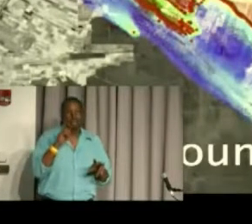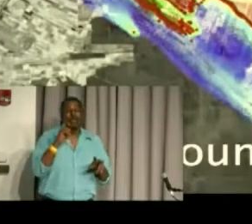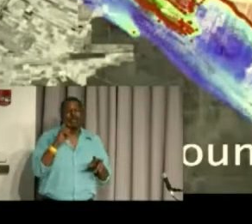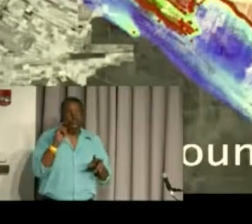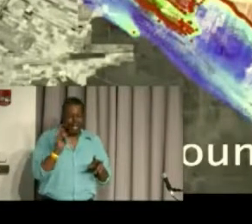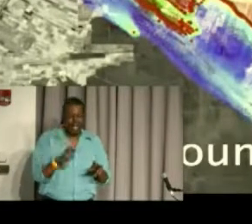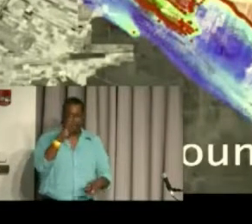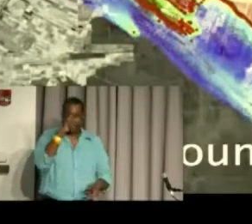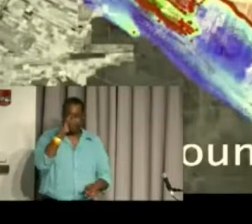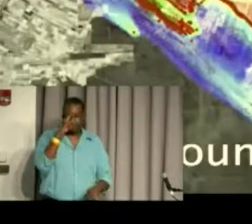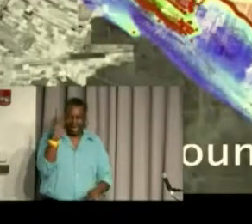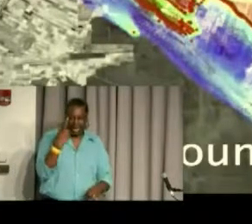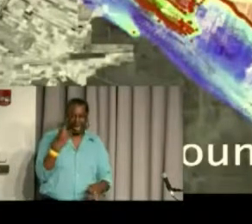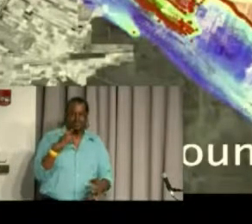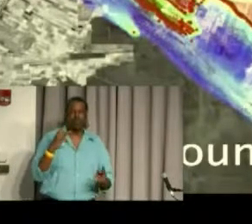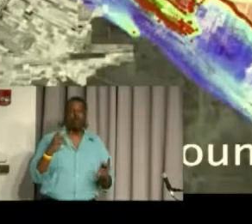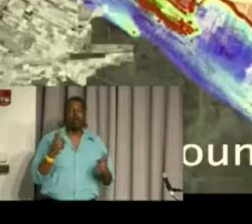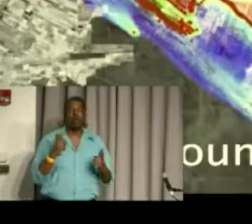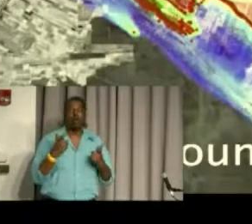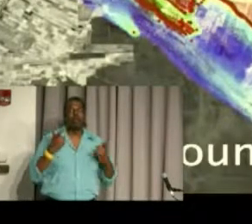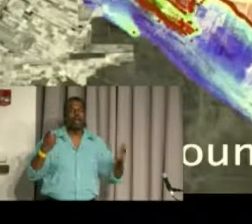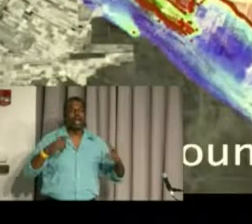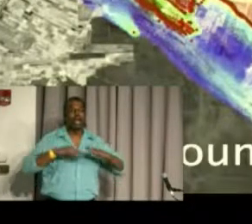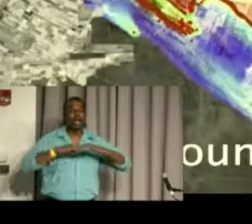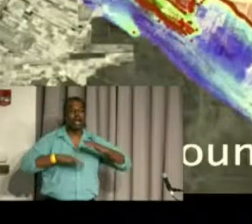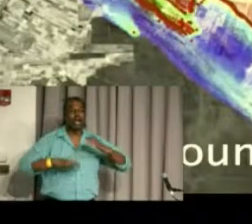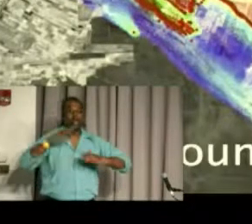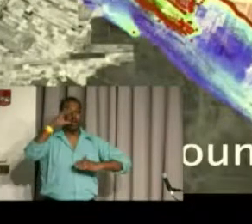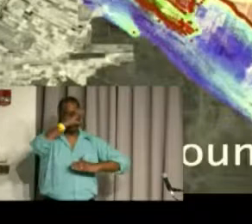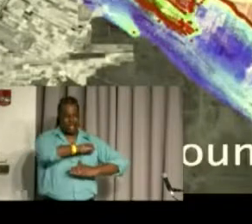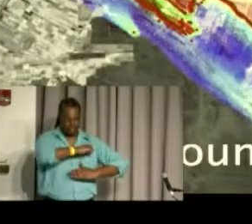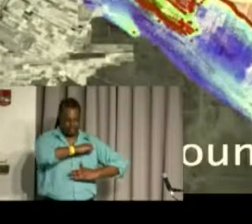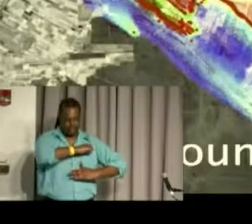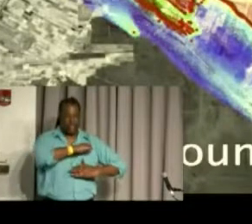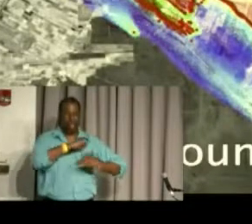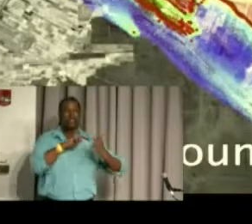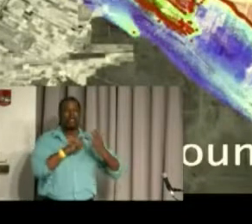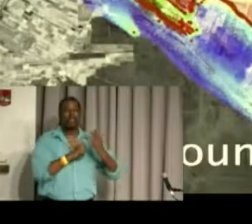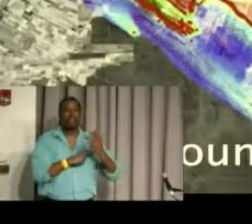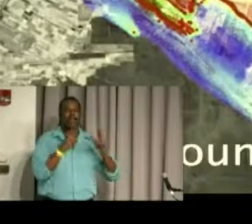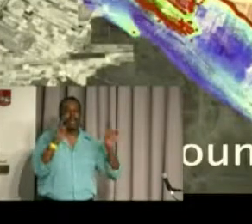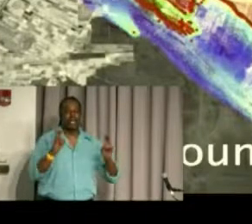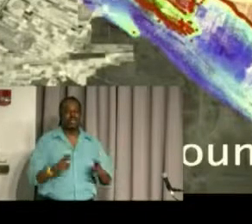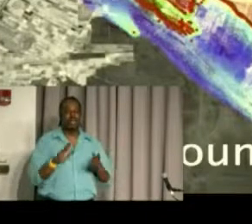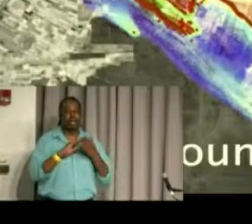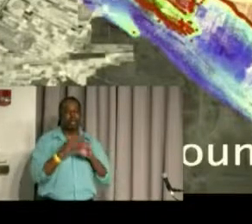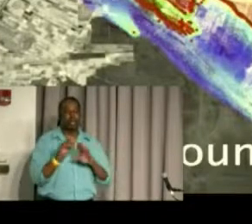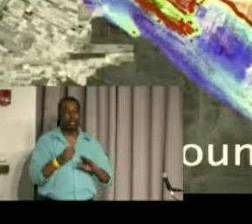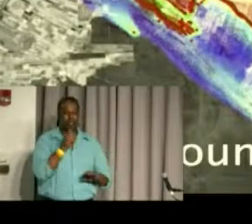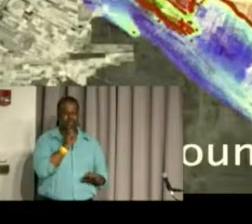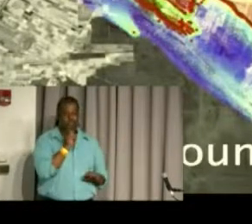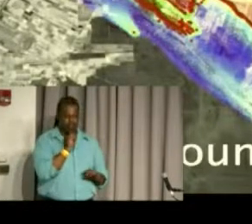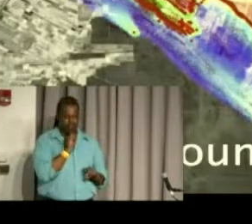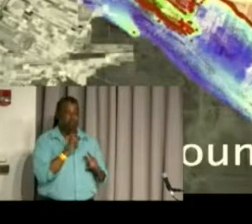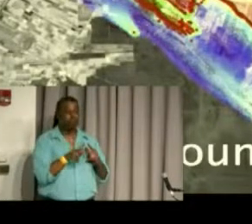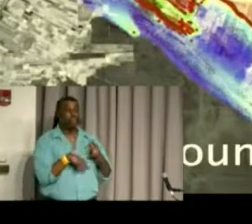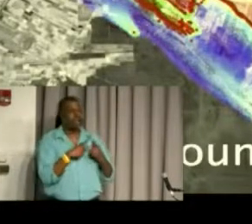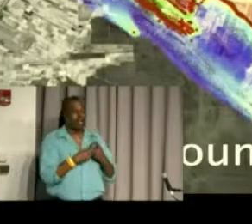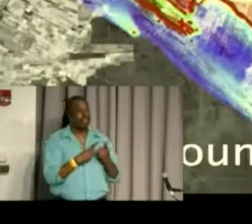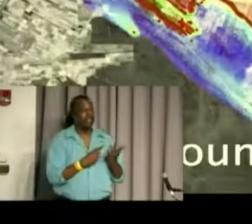the total amount of emissions that communities will be subject to. What we then did, in addition